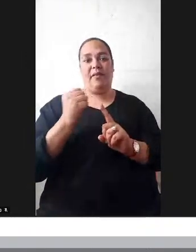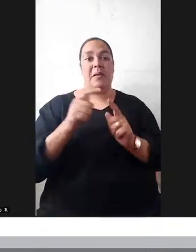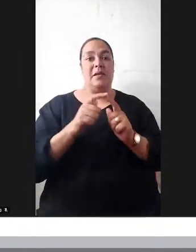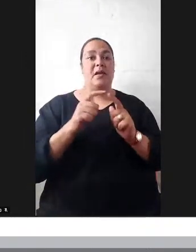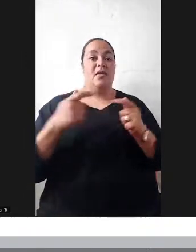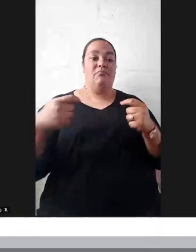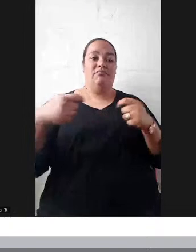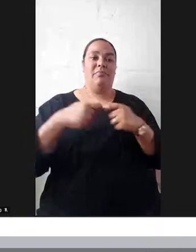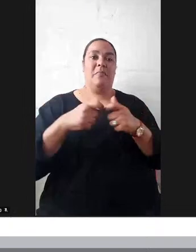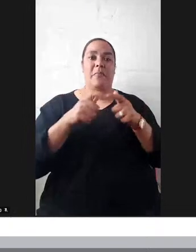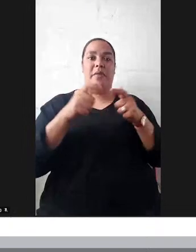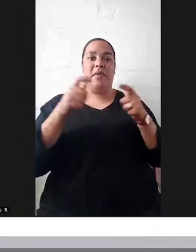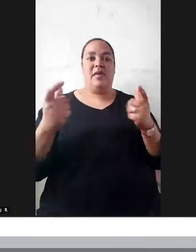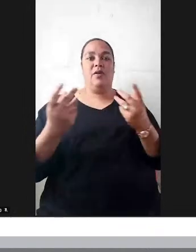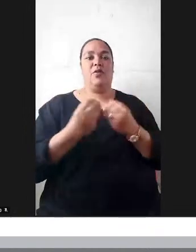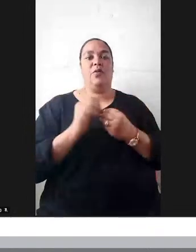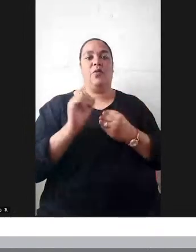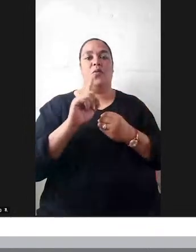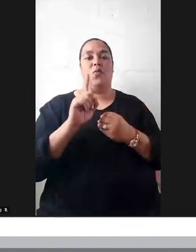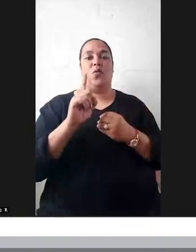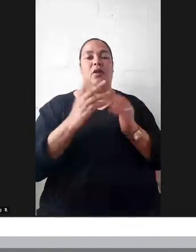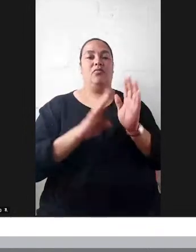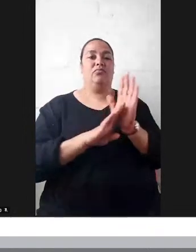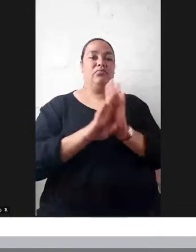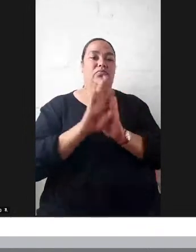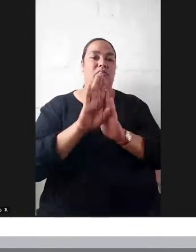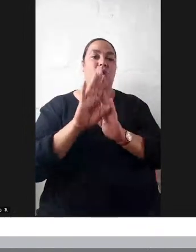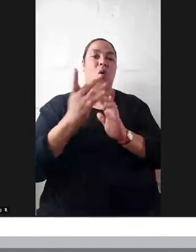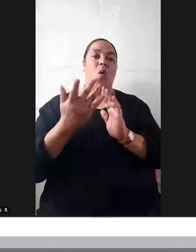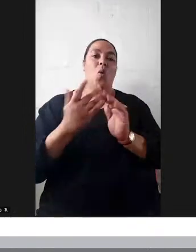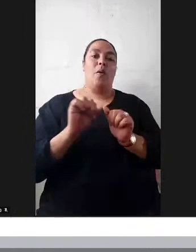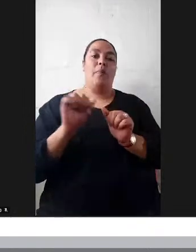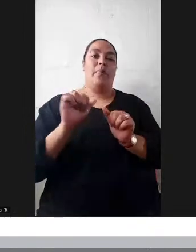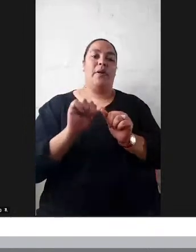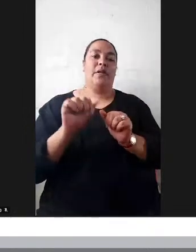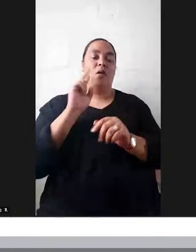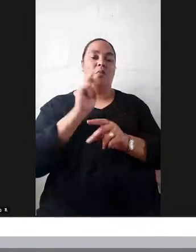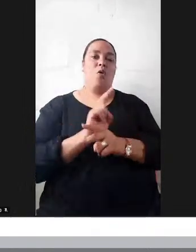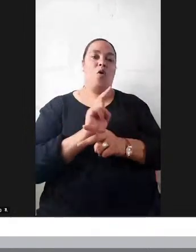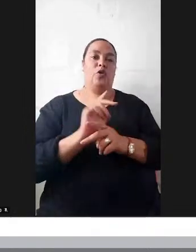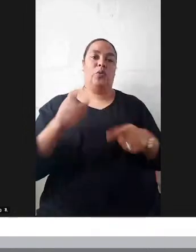towards increased or better monitoring of expenditure.